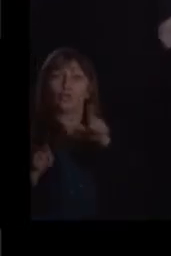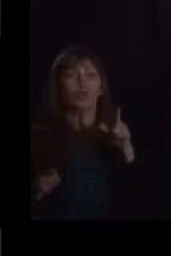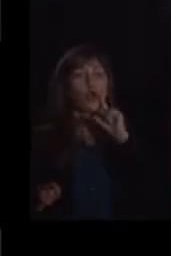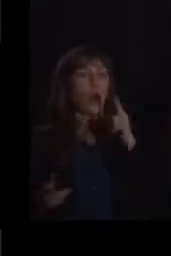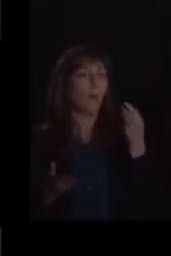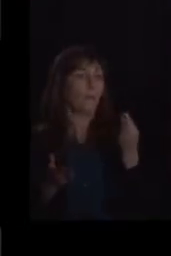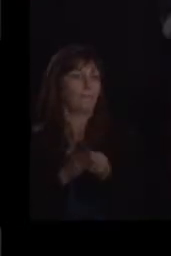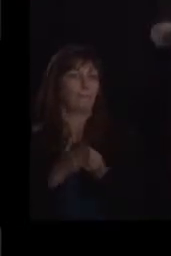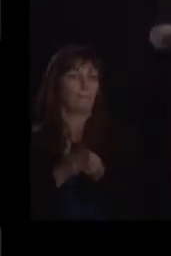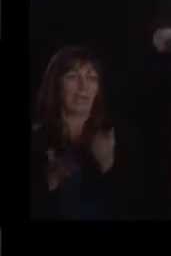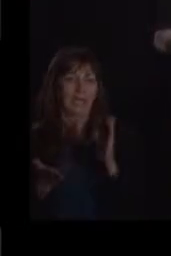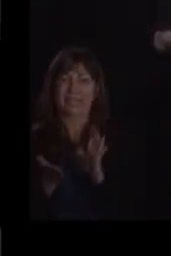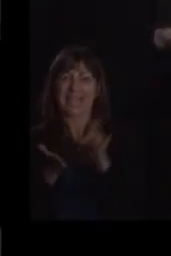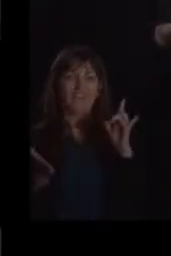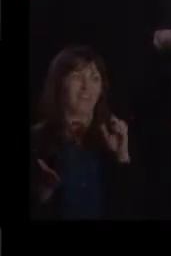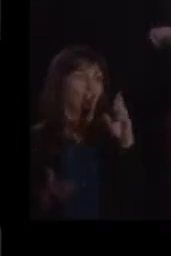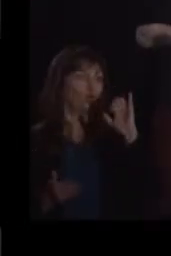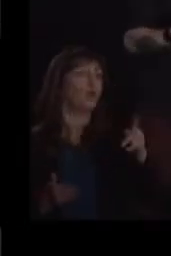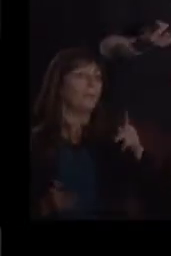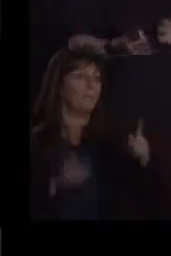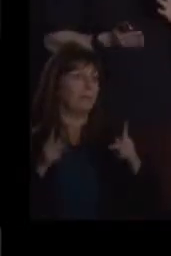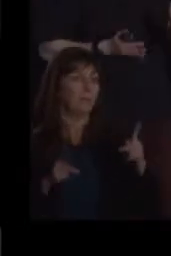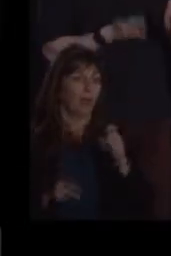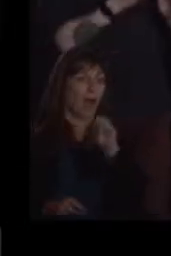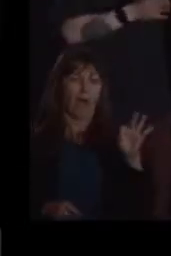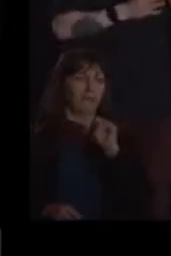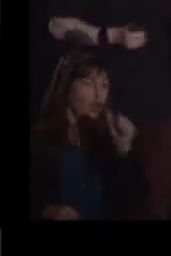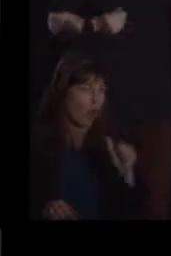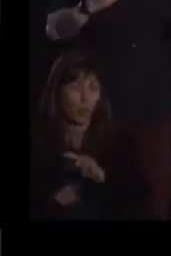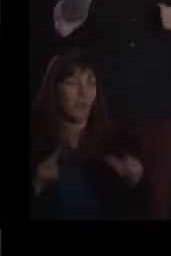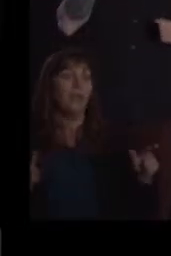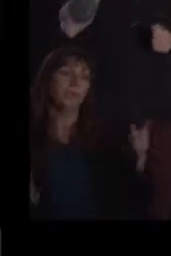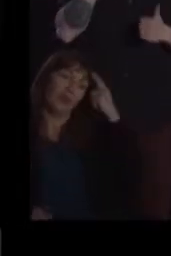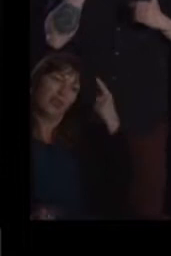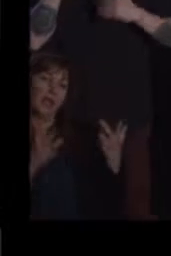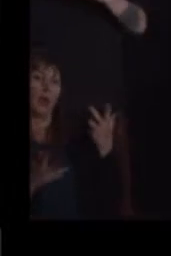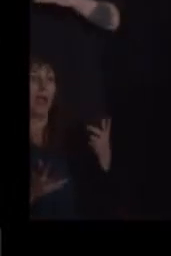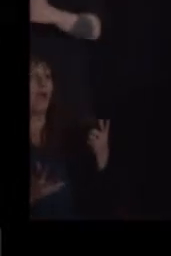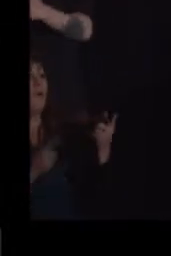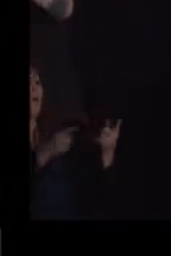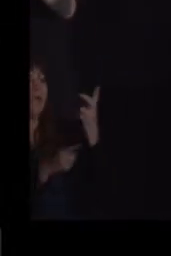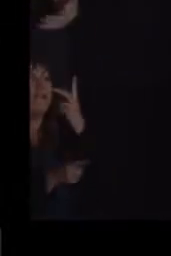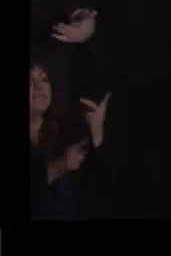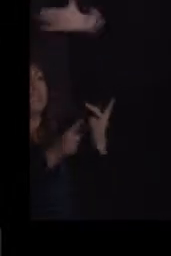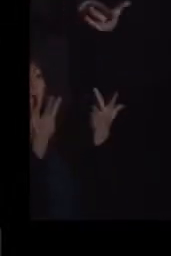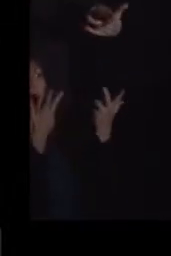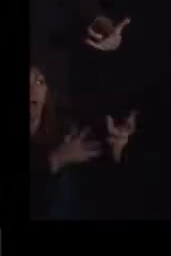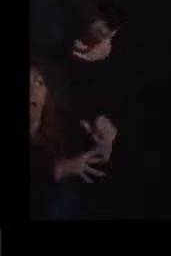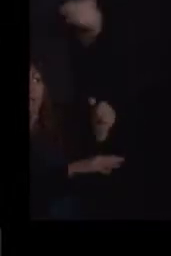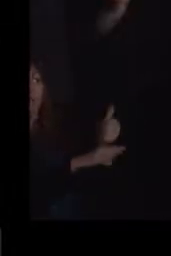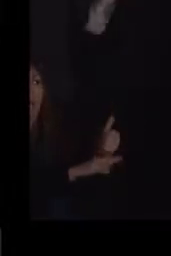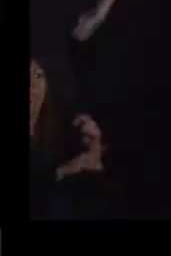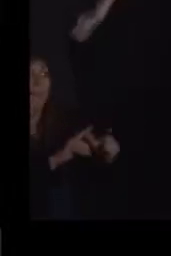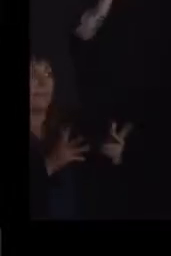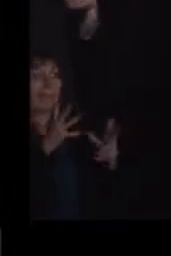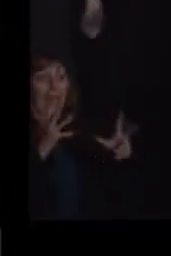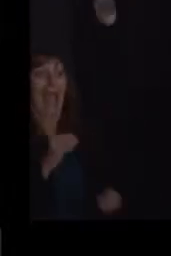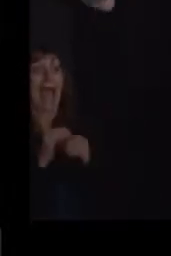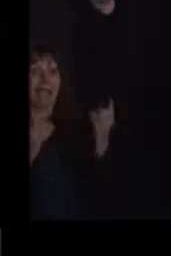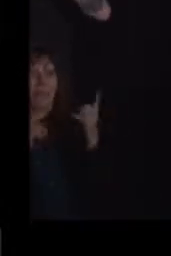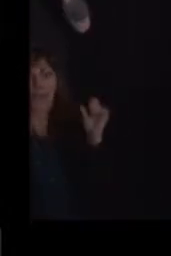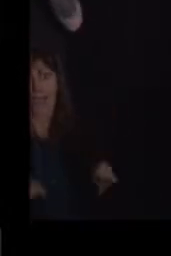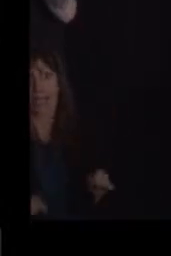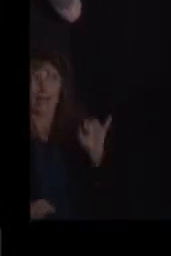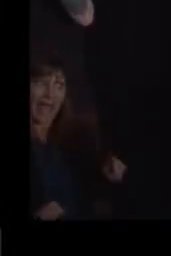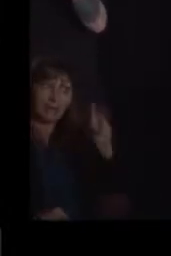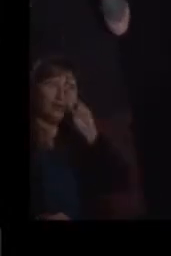just be true to you and just go, okay, well, I know this has sort of been done before, but maybe I'm going to put my spin on it because you're unique as an individual. That is true. You